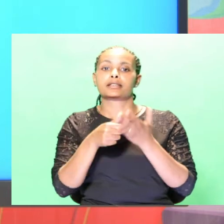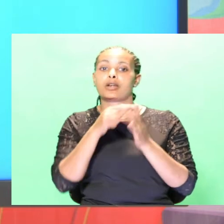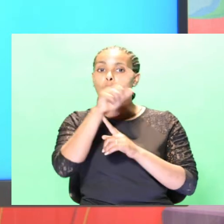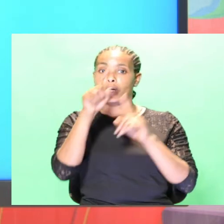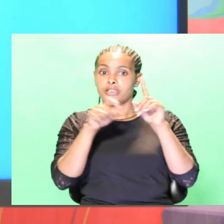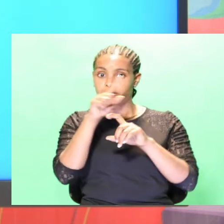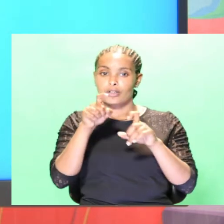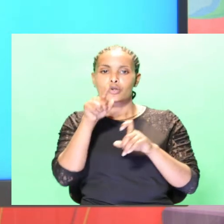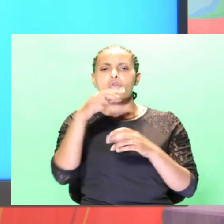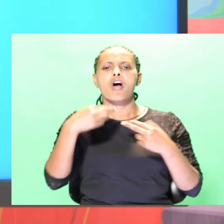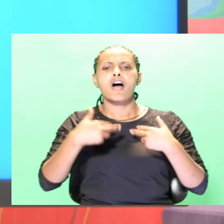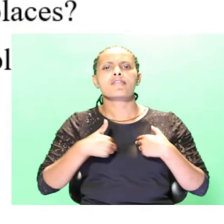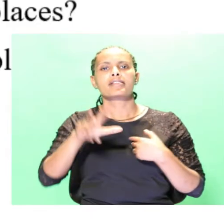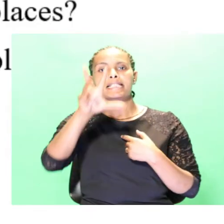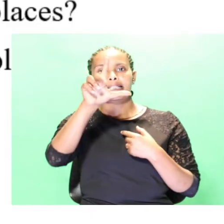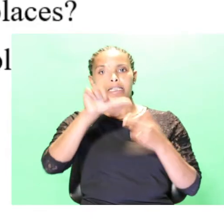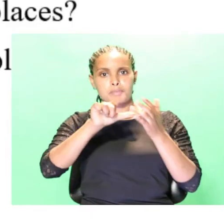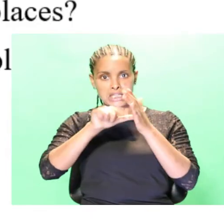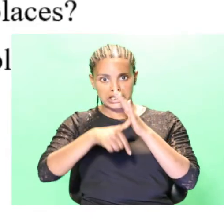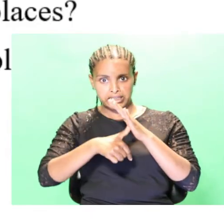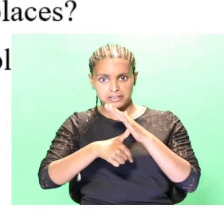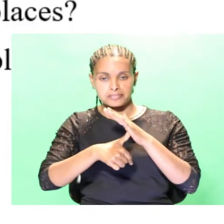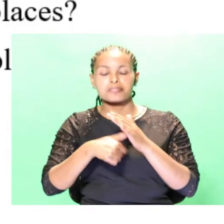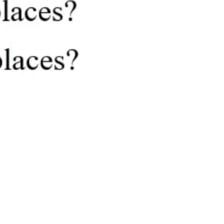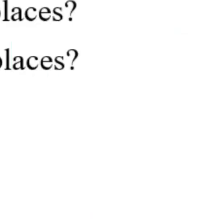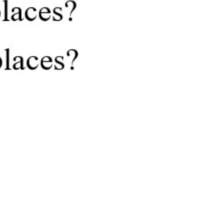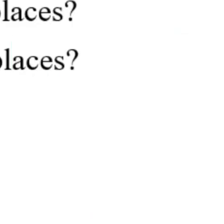questions. You have 3 minutes.